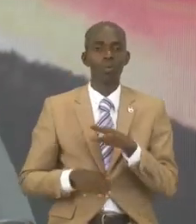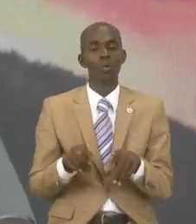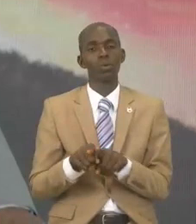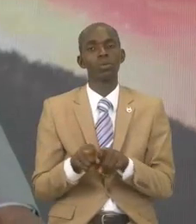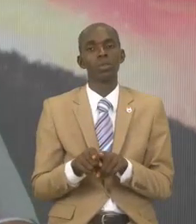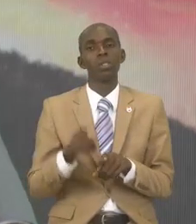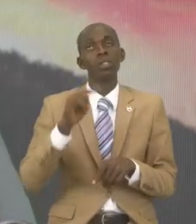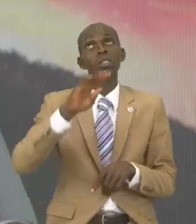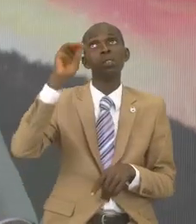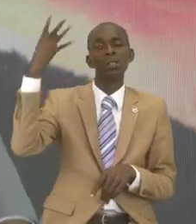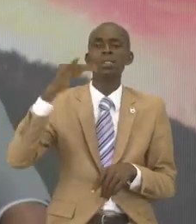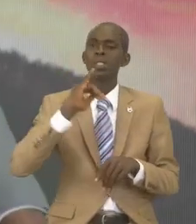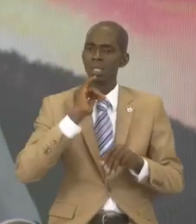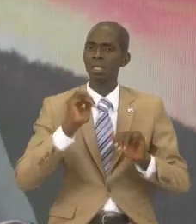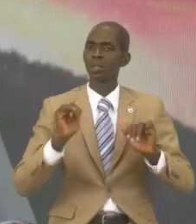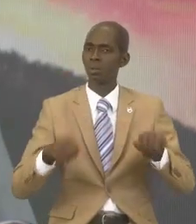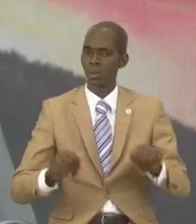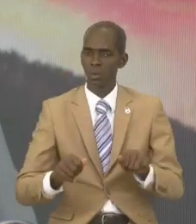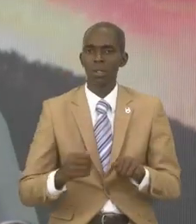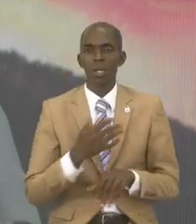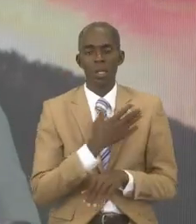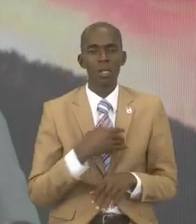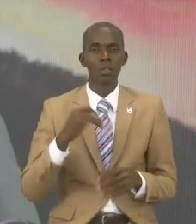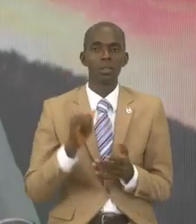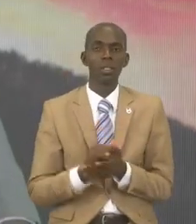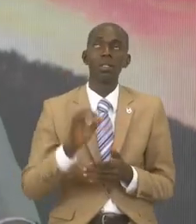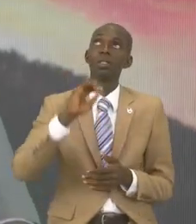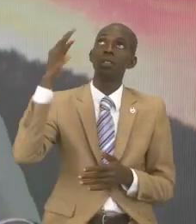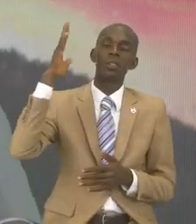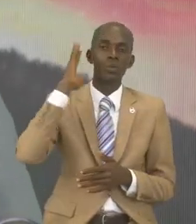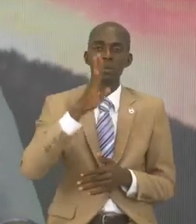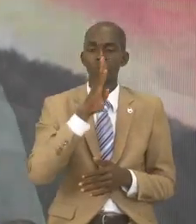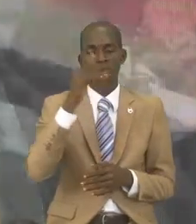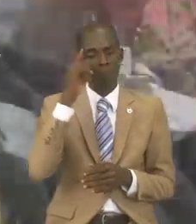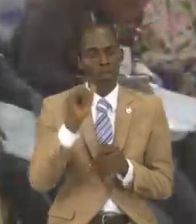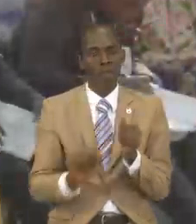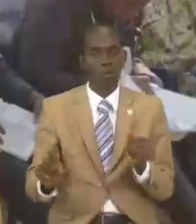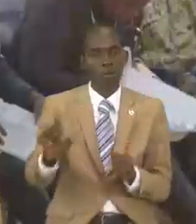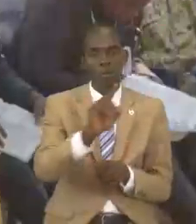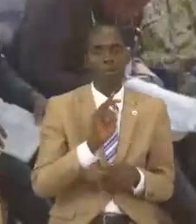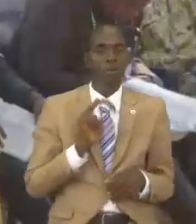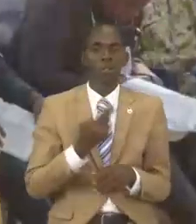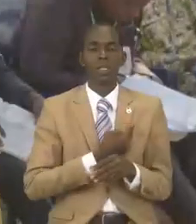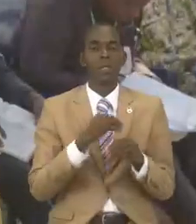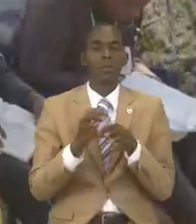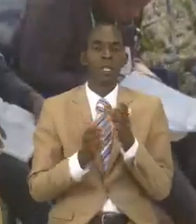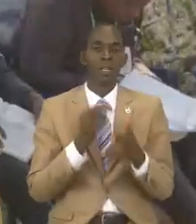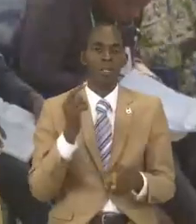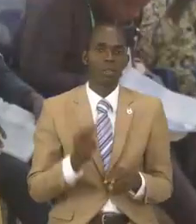is available. May the grace be for every one of us in Jesus' name.